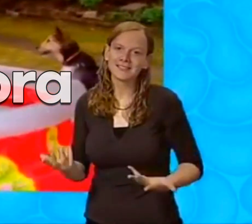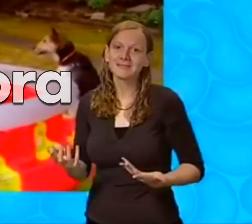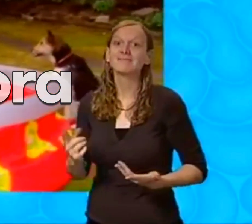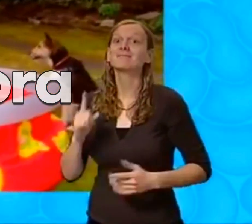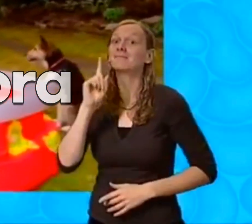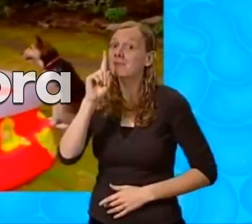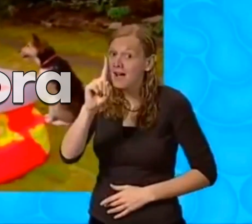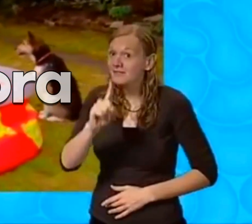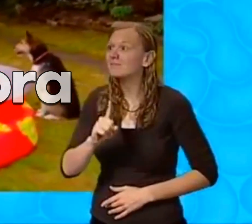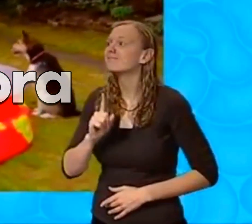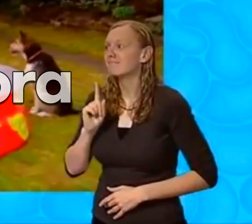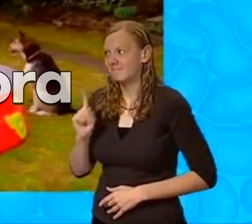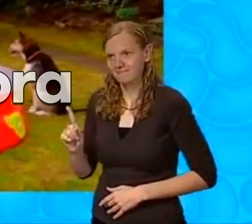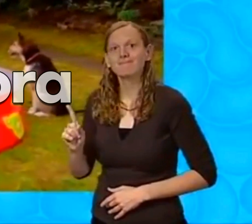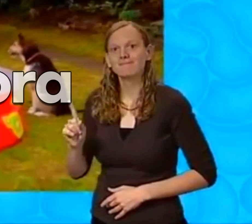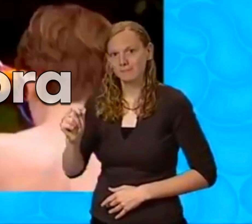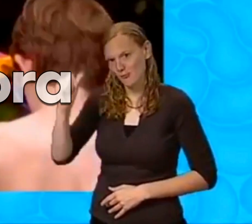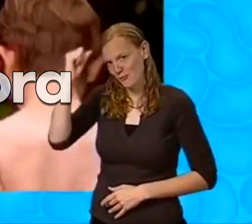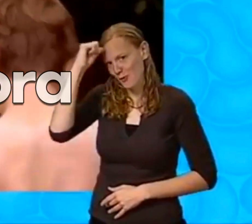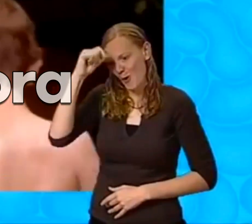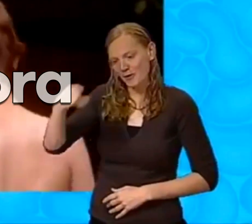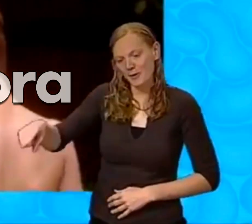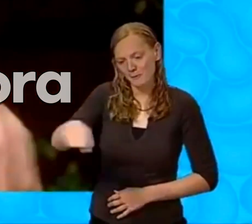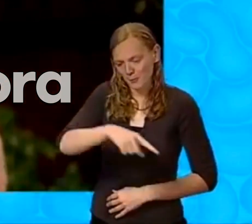But he definitely listened about moving the pool.